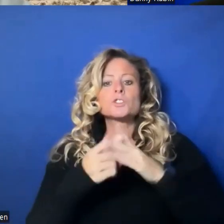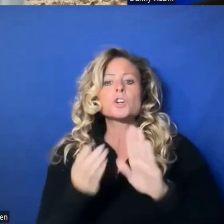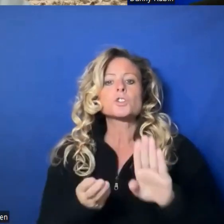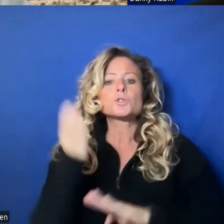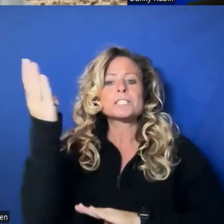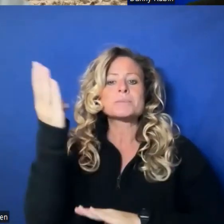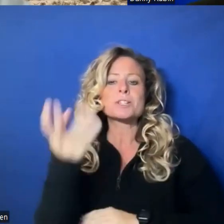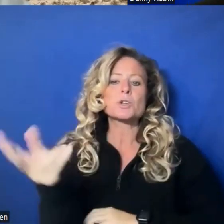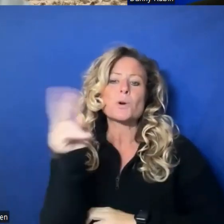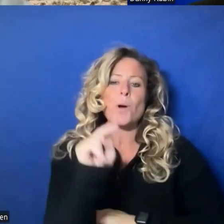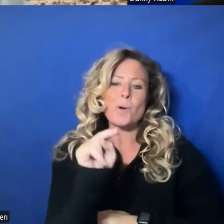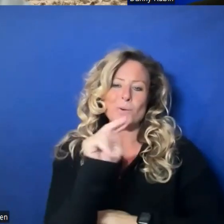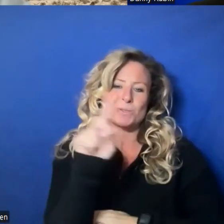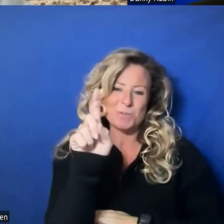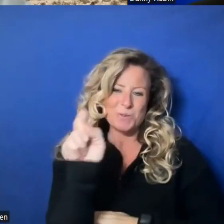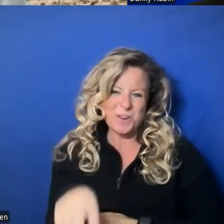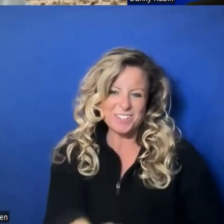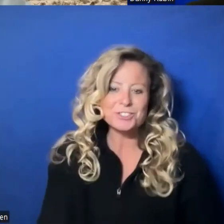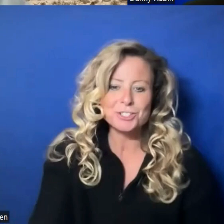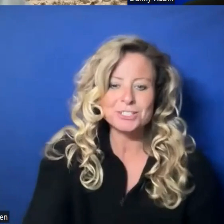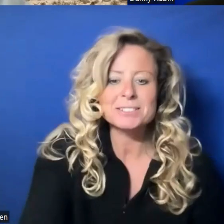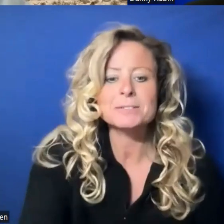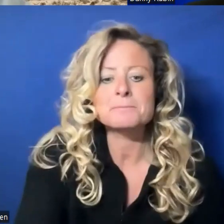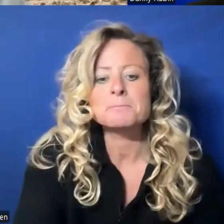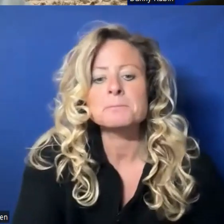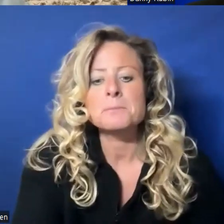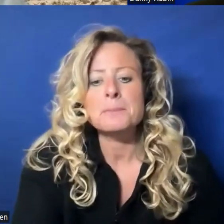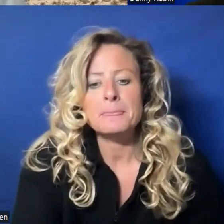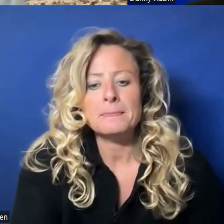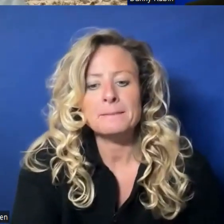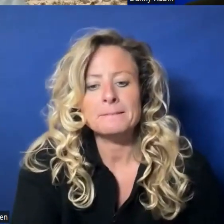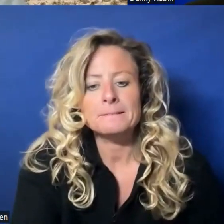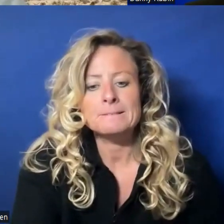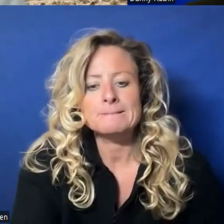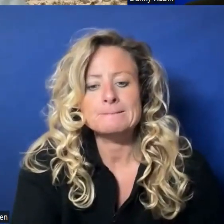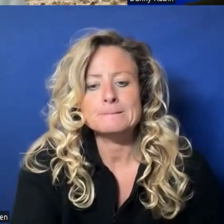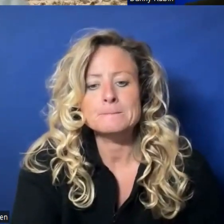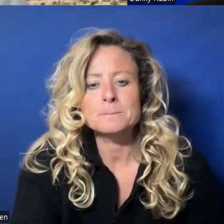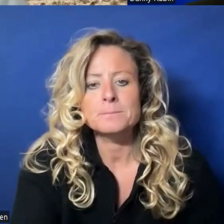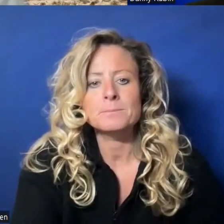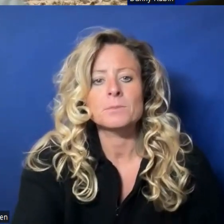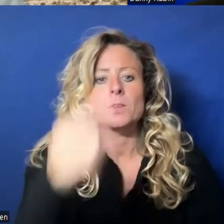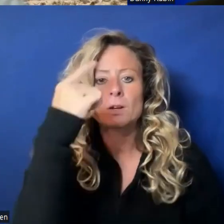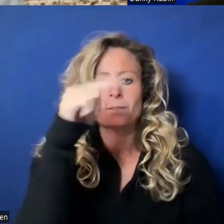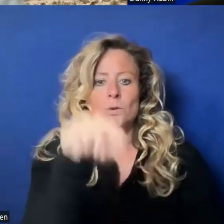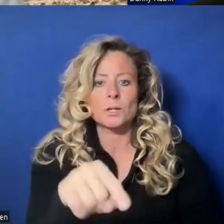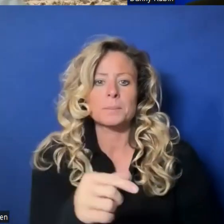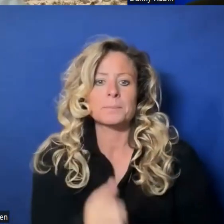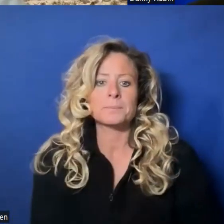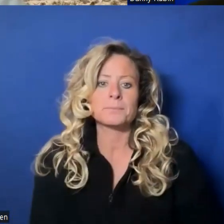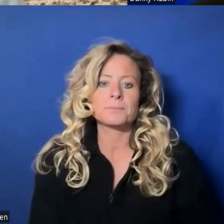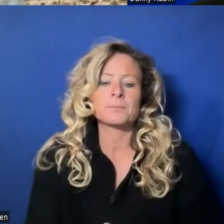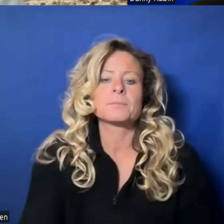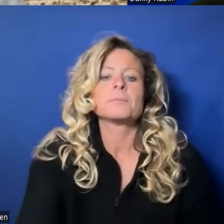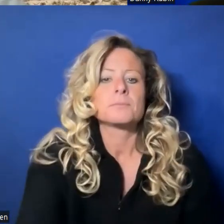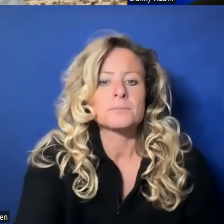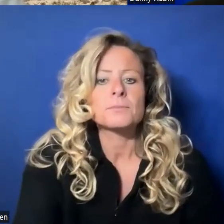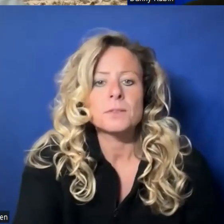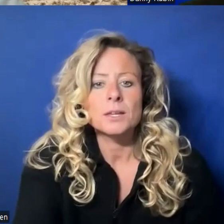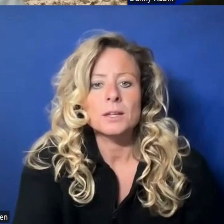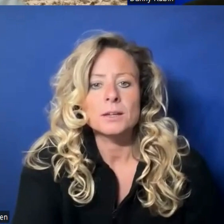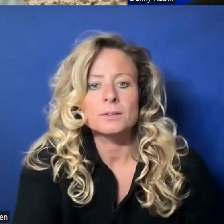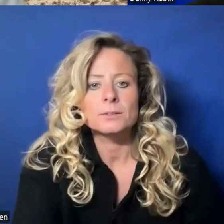your own questions for him, and we will pick out questions and ask as we go